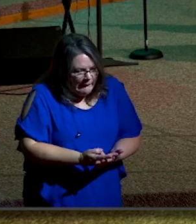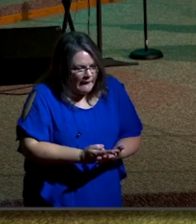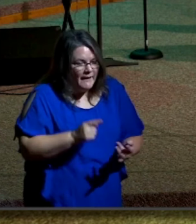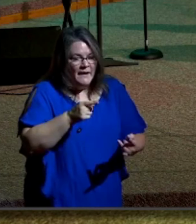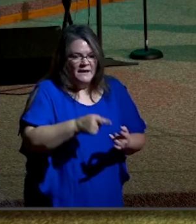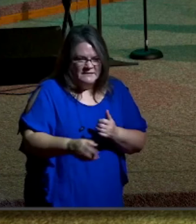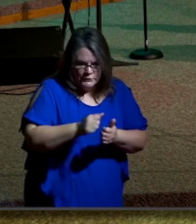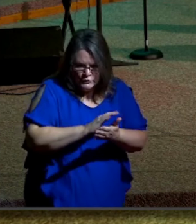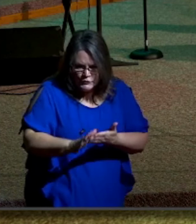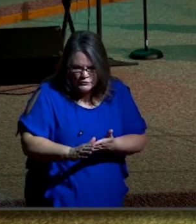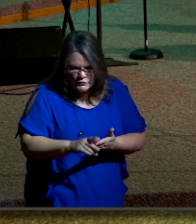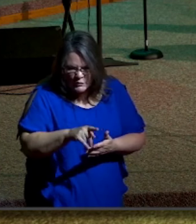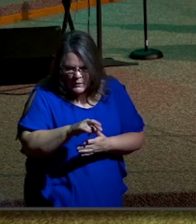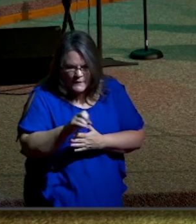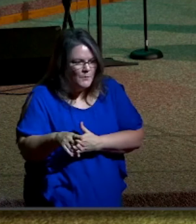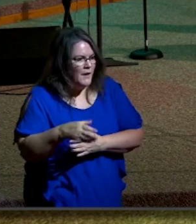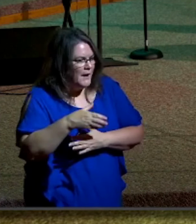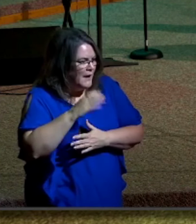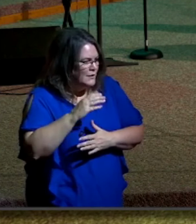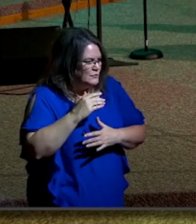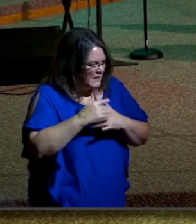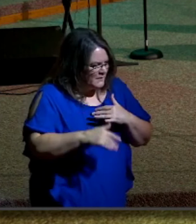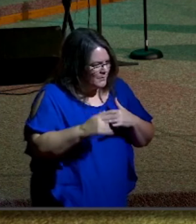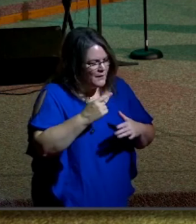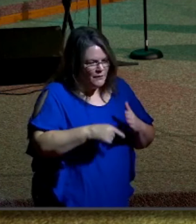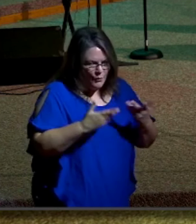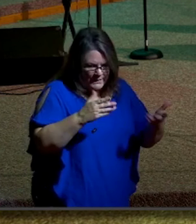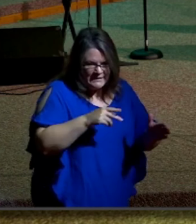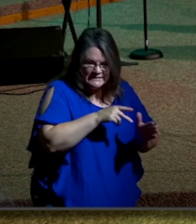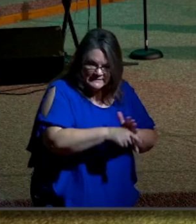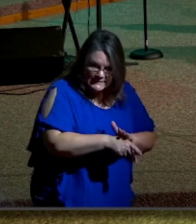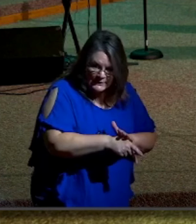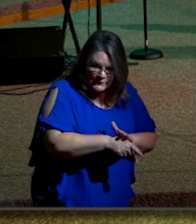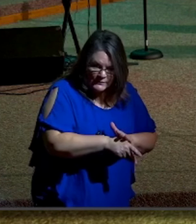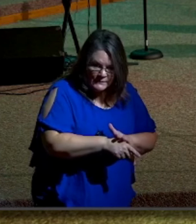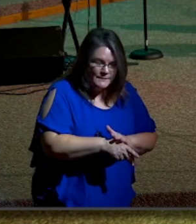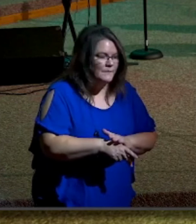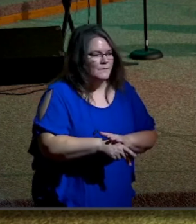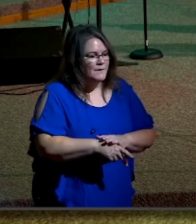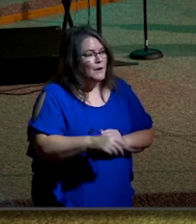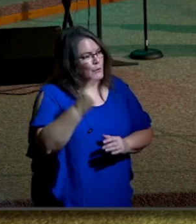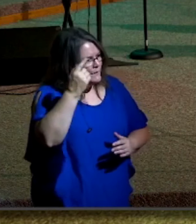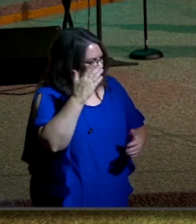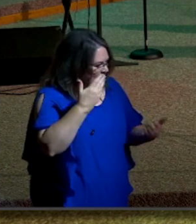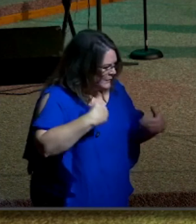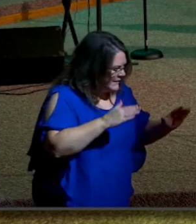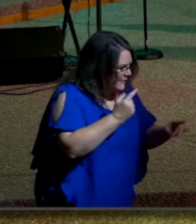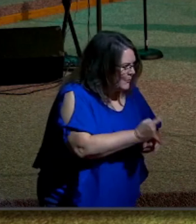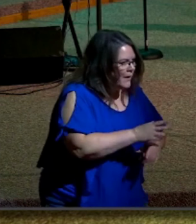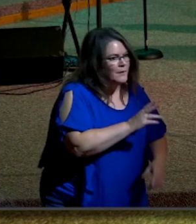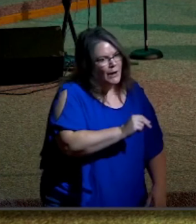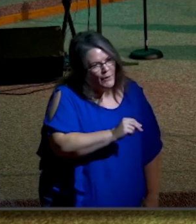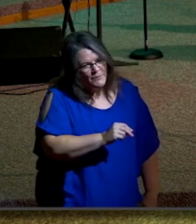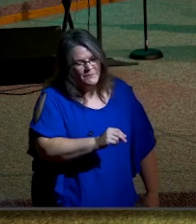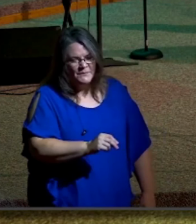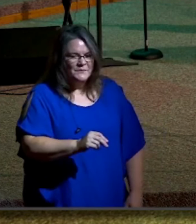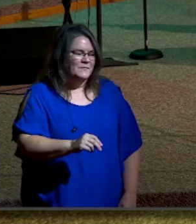and drunk the blood of the slain." You would think he would give up, right? Nope, he hasn't got the memo